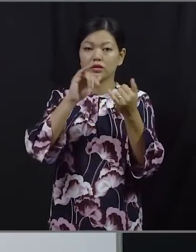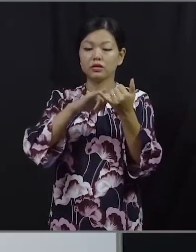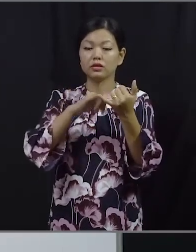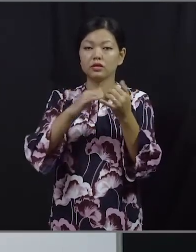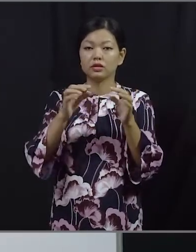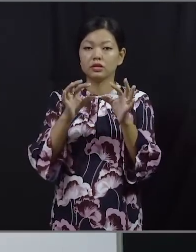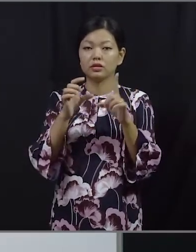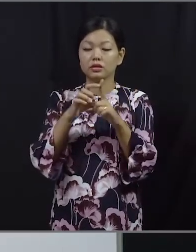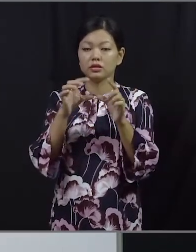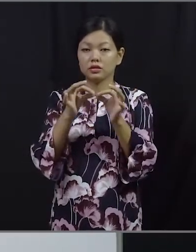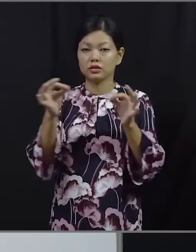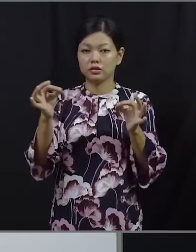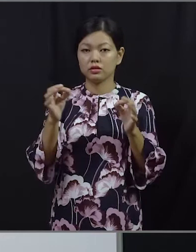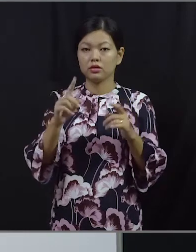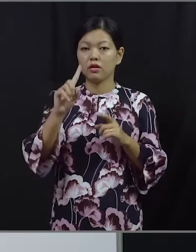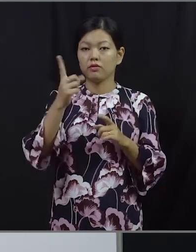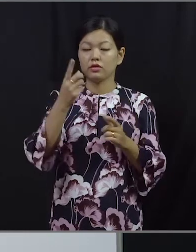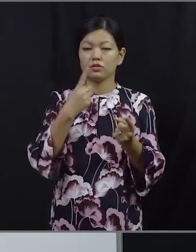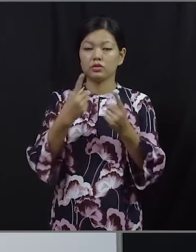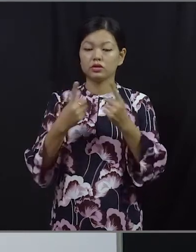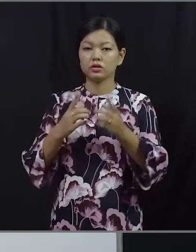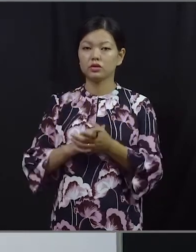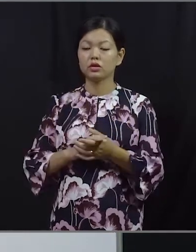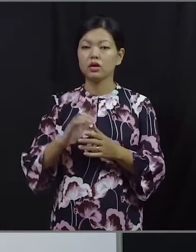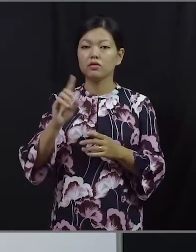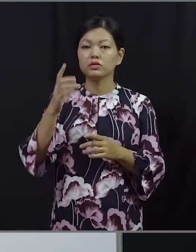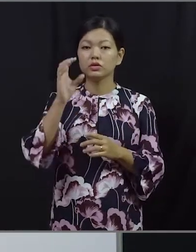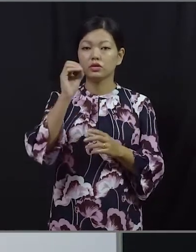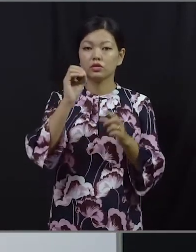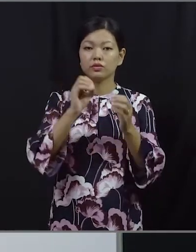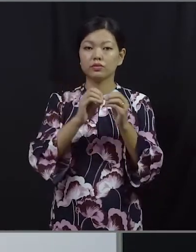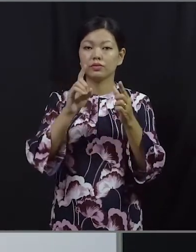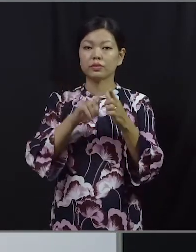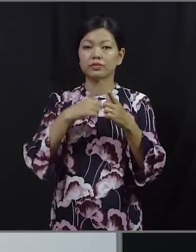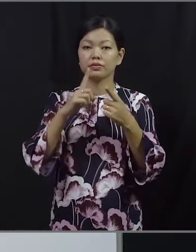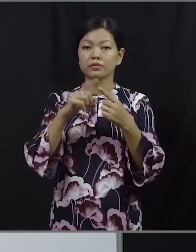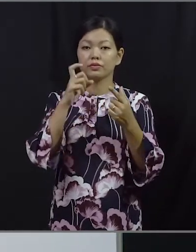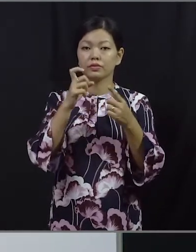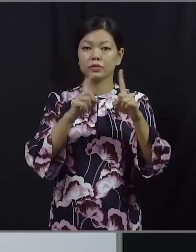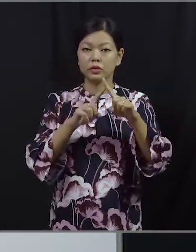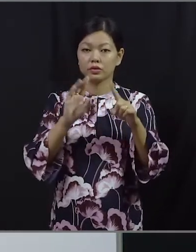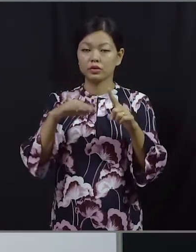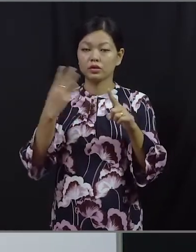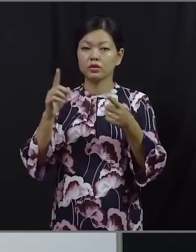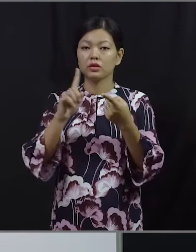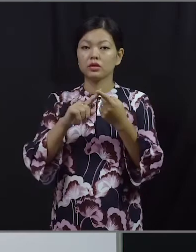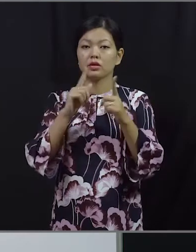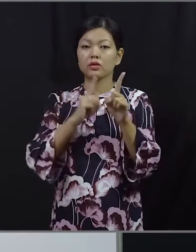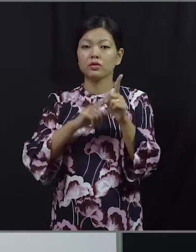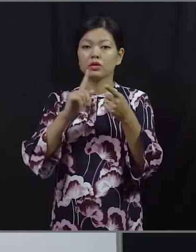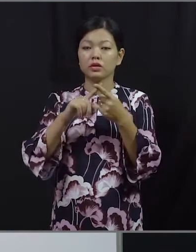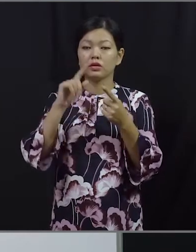Okay. So, as I told you, here we have two lenses. One is called object lens, and another one is called what? Eye lens. Okay.